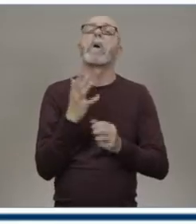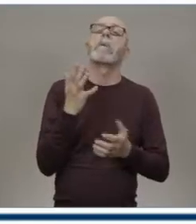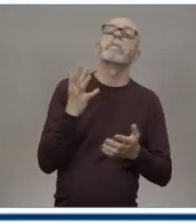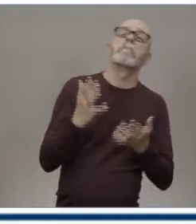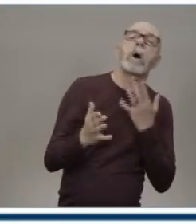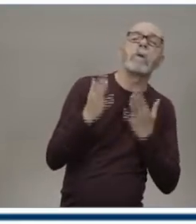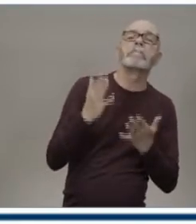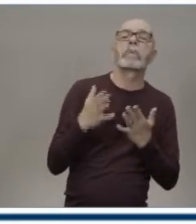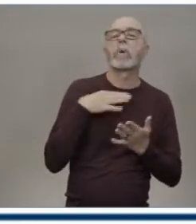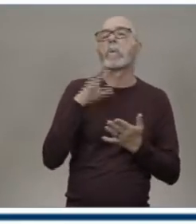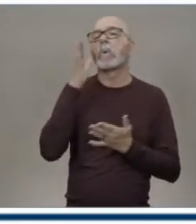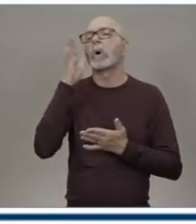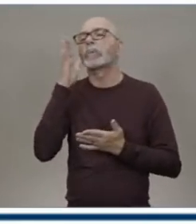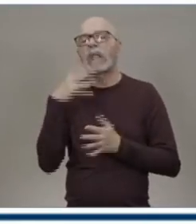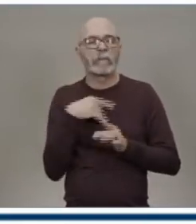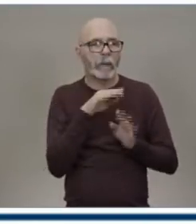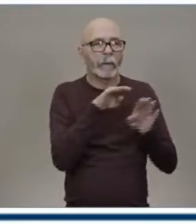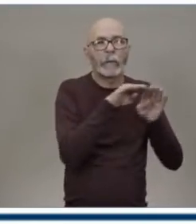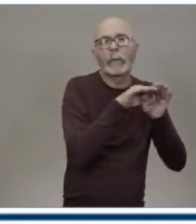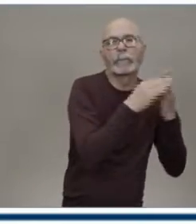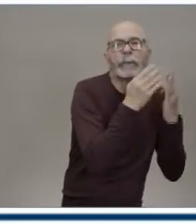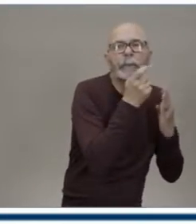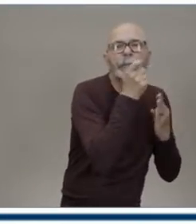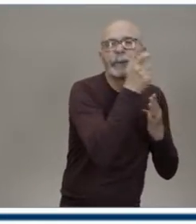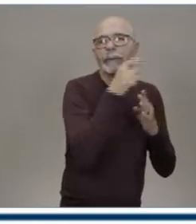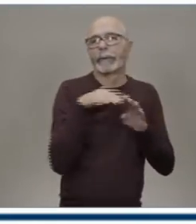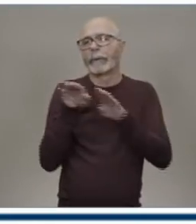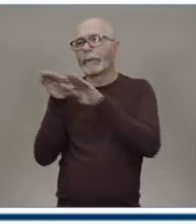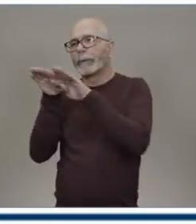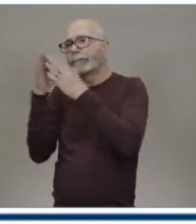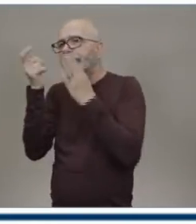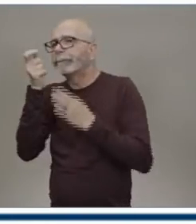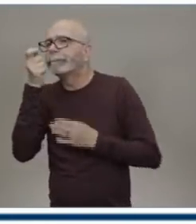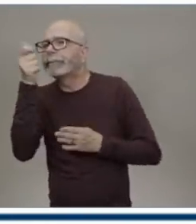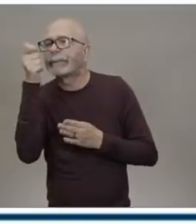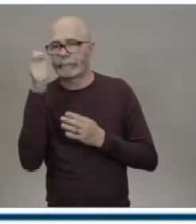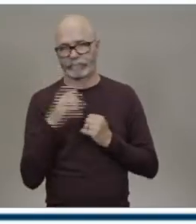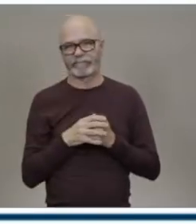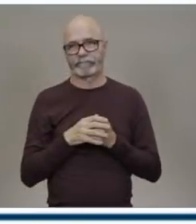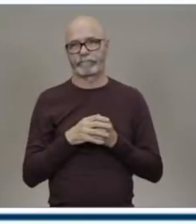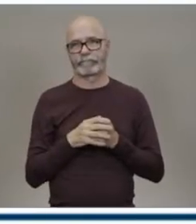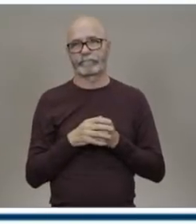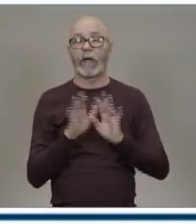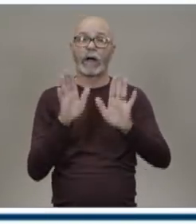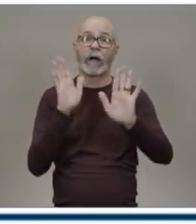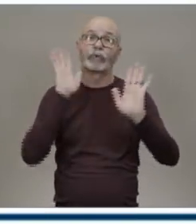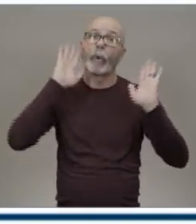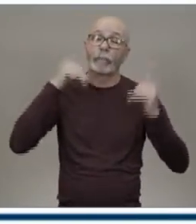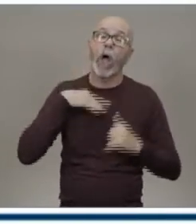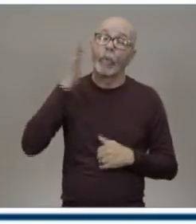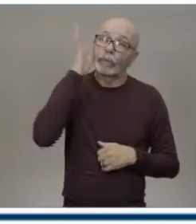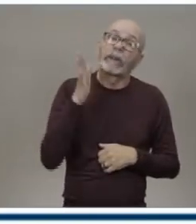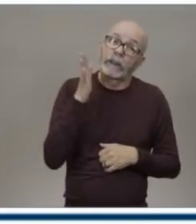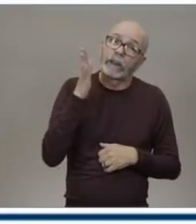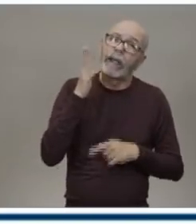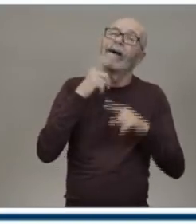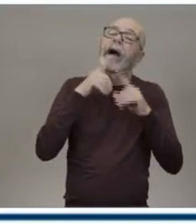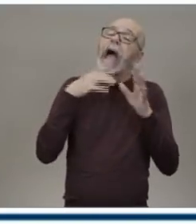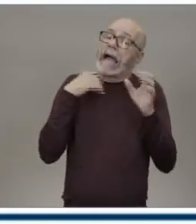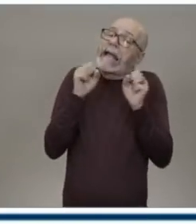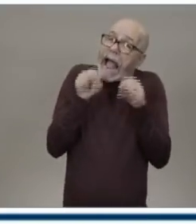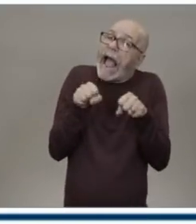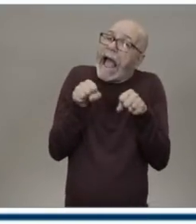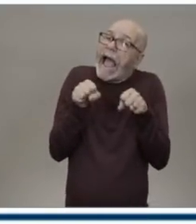the restrictions that have been in place? My hope is that we can, but I'm not going to get out ahead of